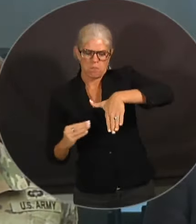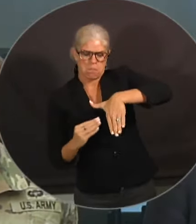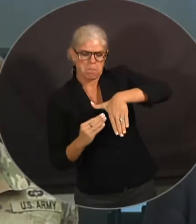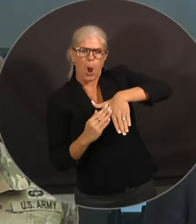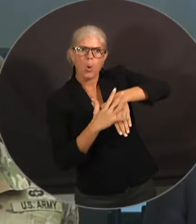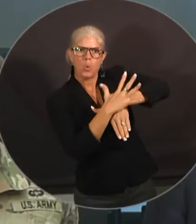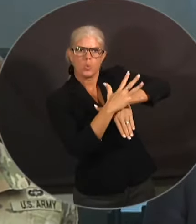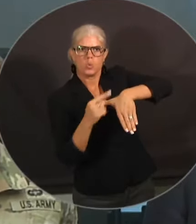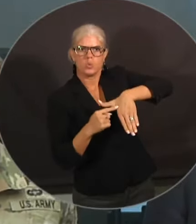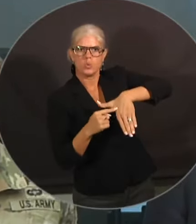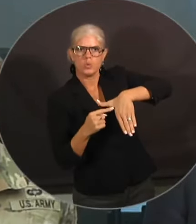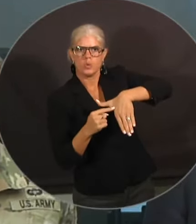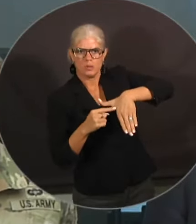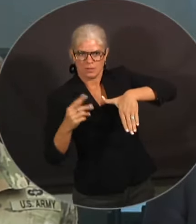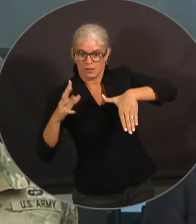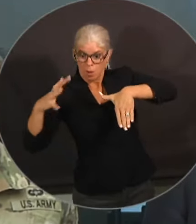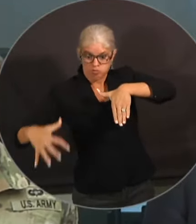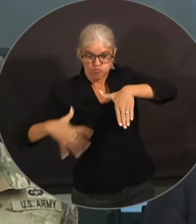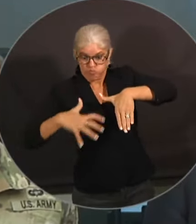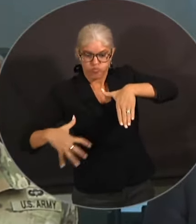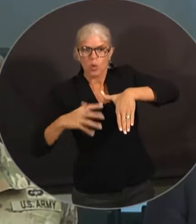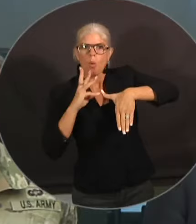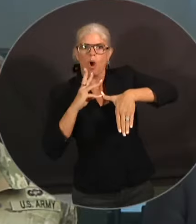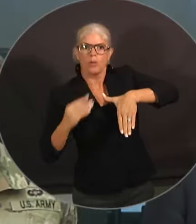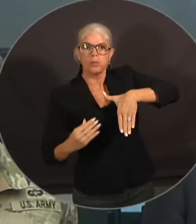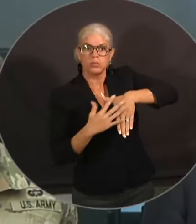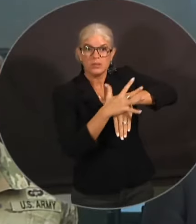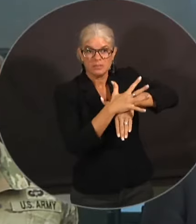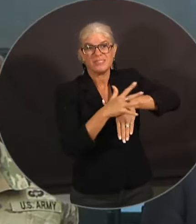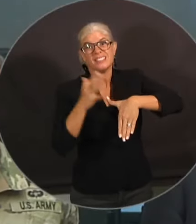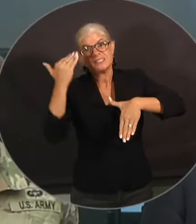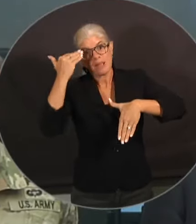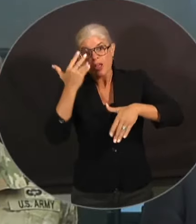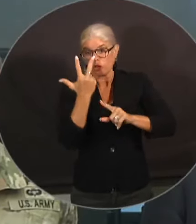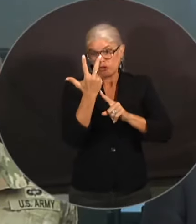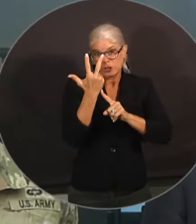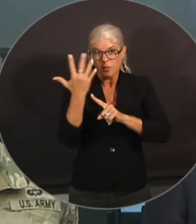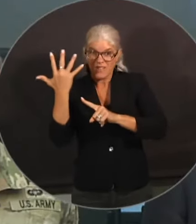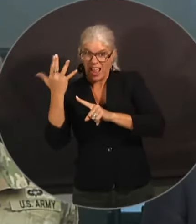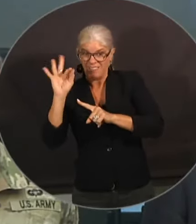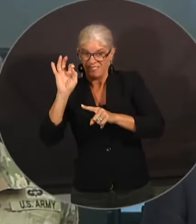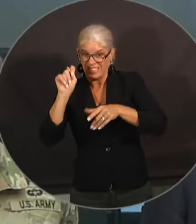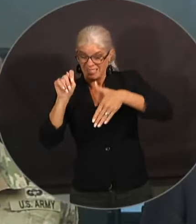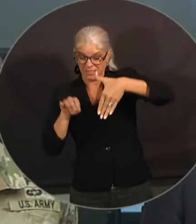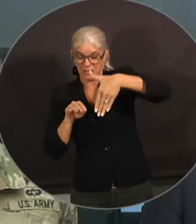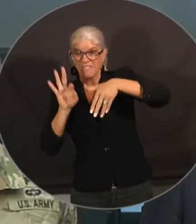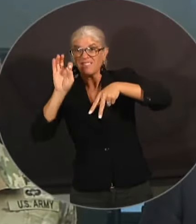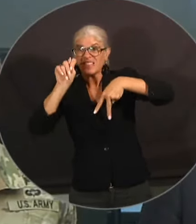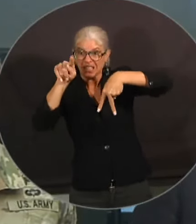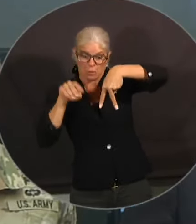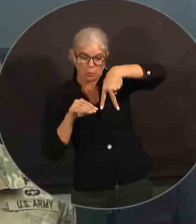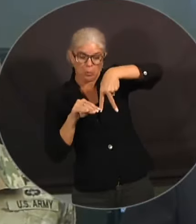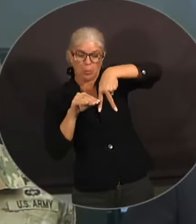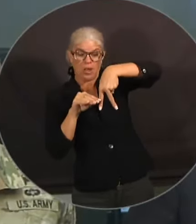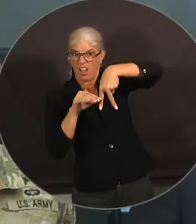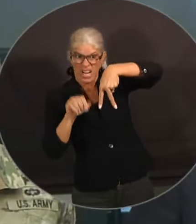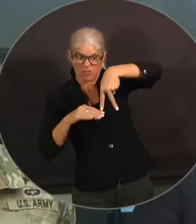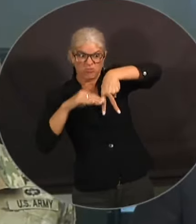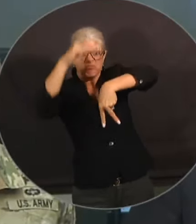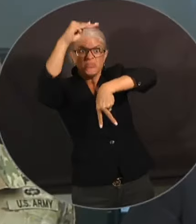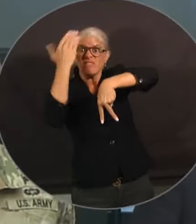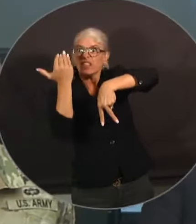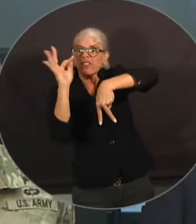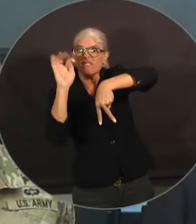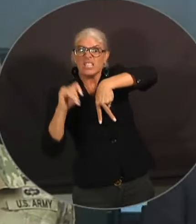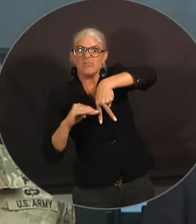areas could experience 3 to 5 and as much as 15 feet of storm surge today. Again, as I think visuals